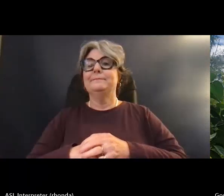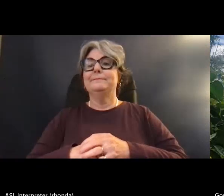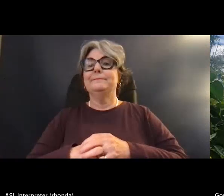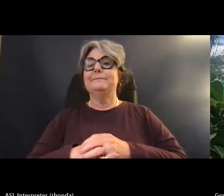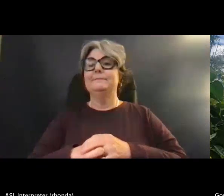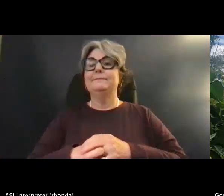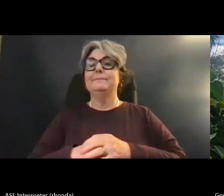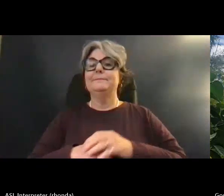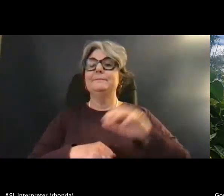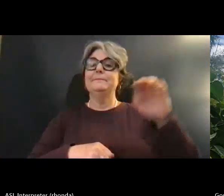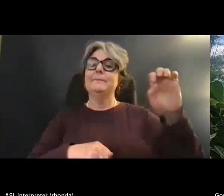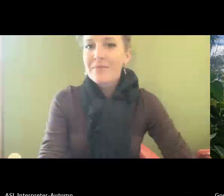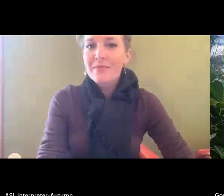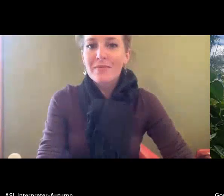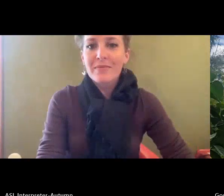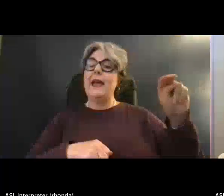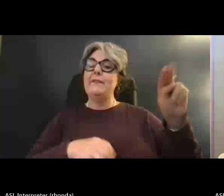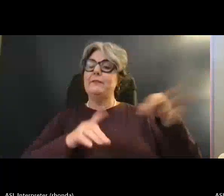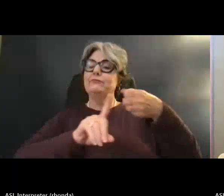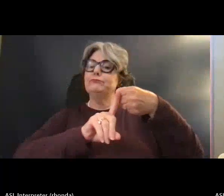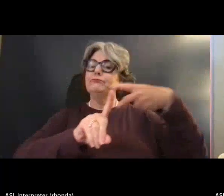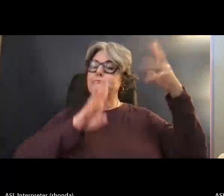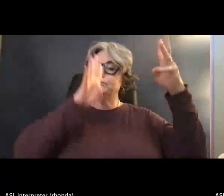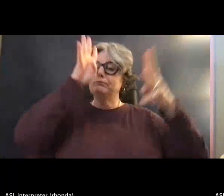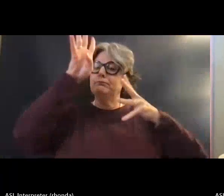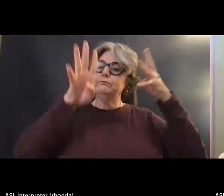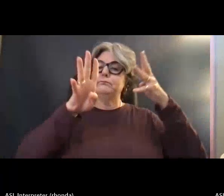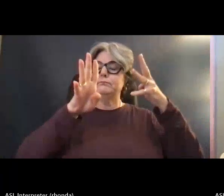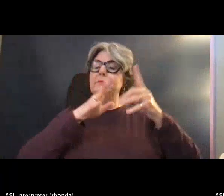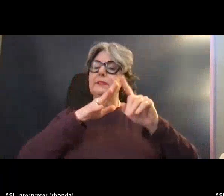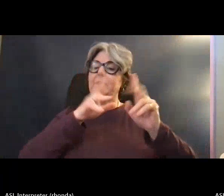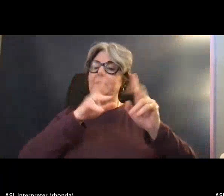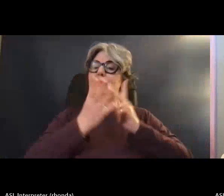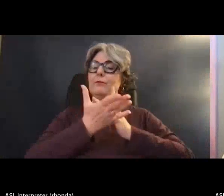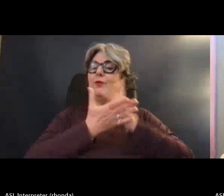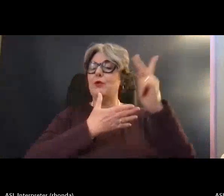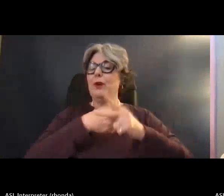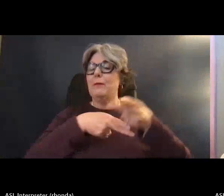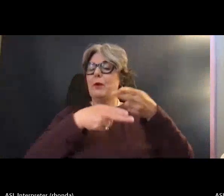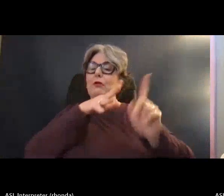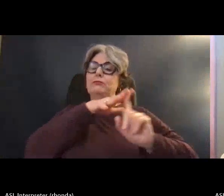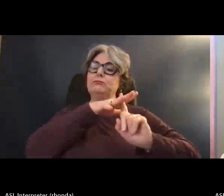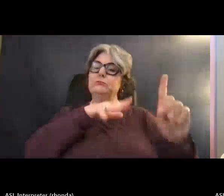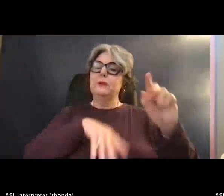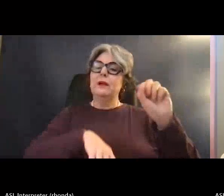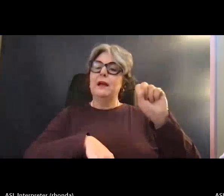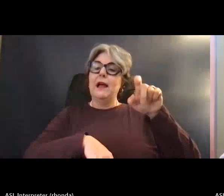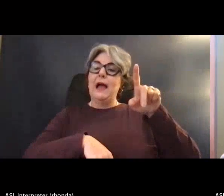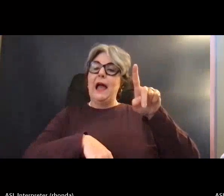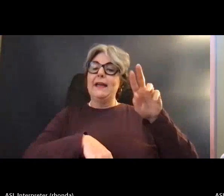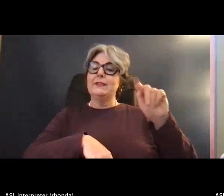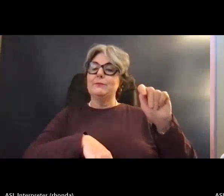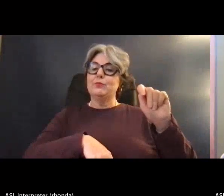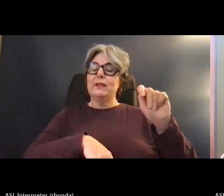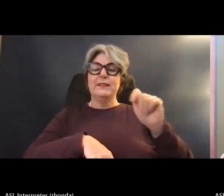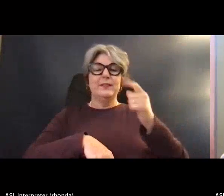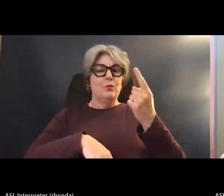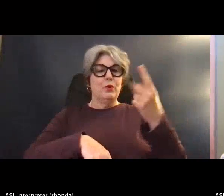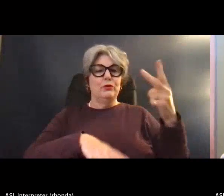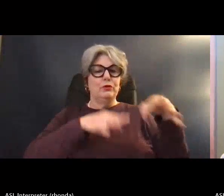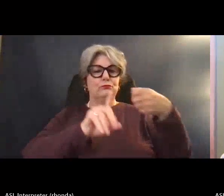Evan, could you talk a bit about some of the innovation sprints? I mean, they're just really interesting. Is there one or two you could just sort of